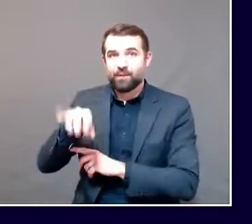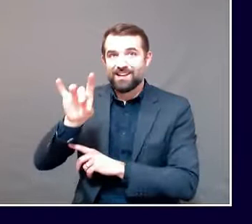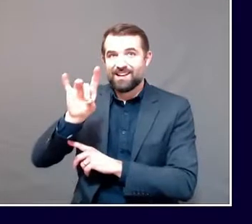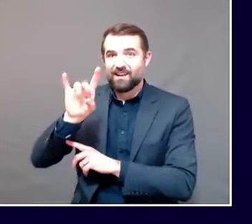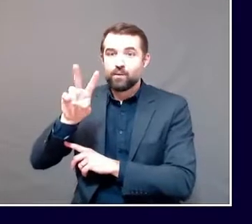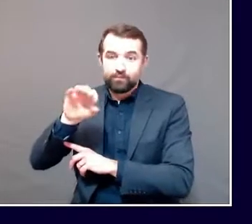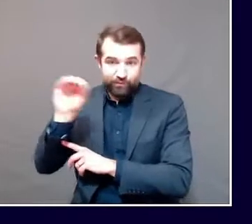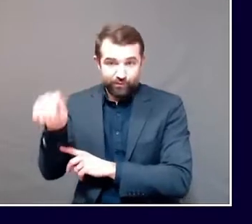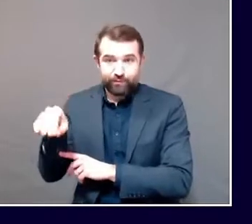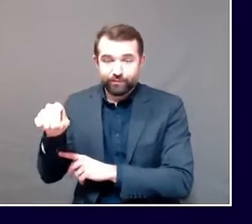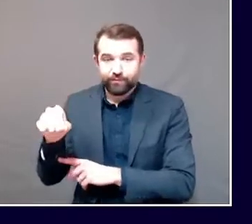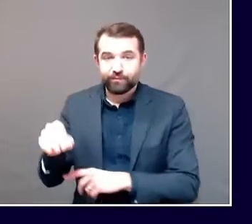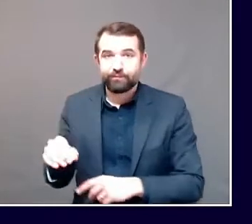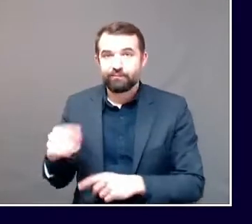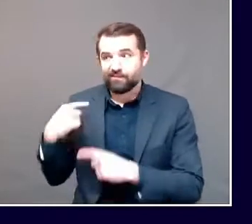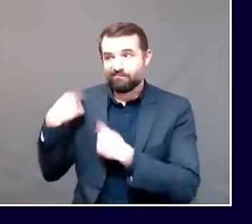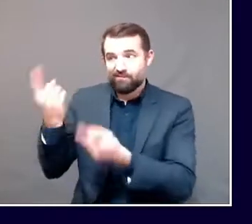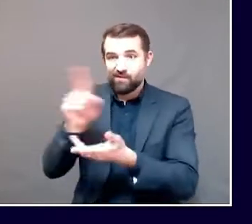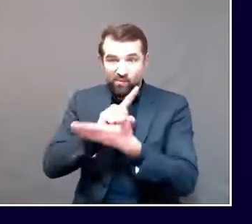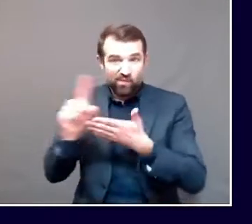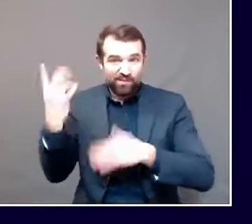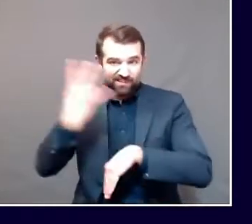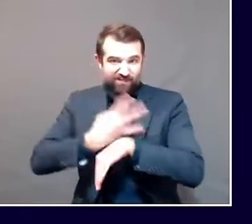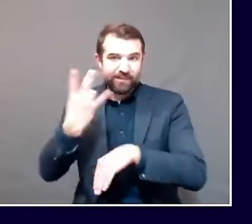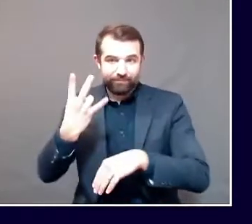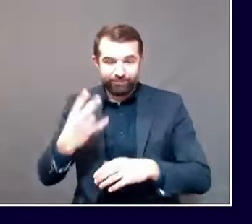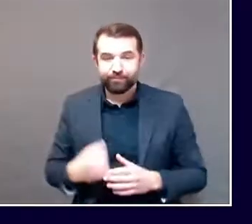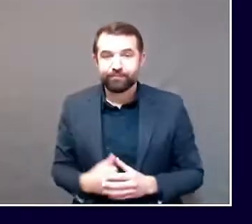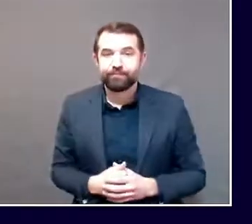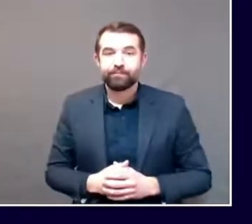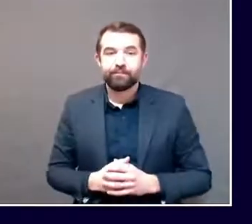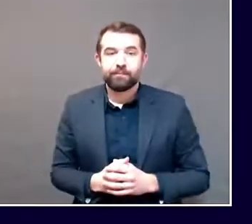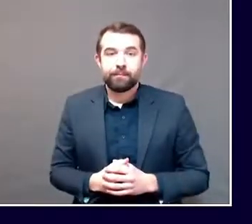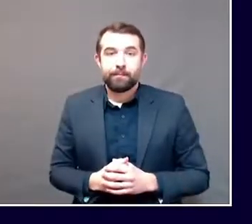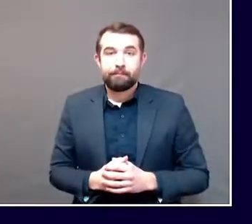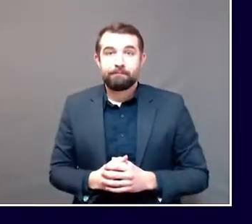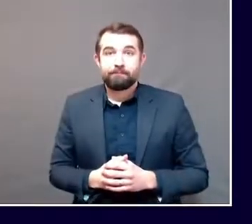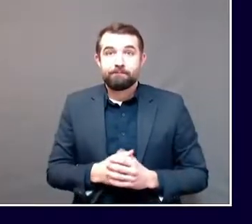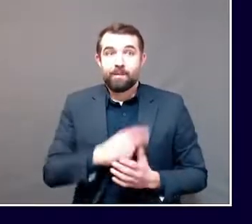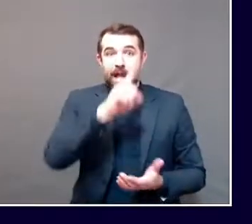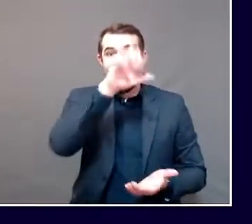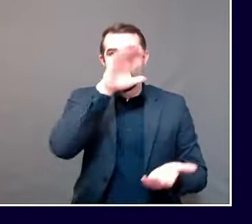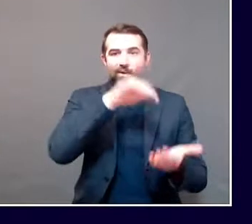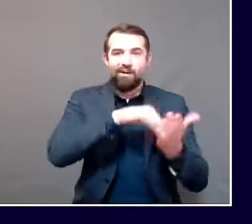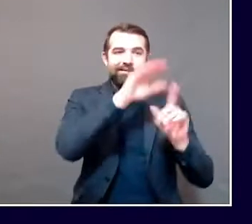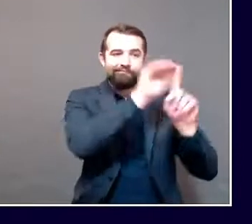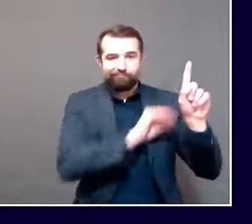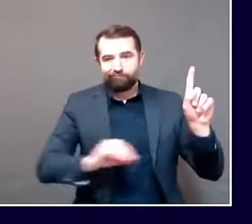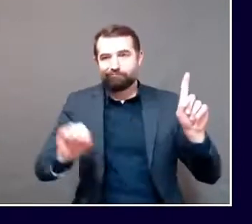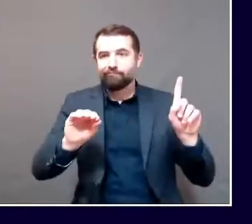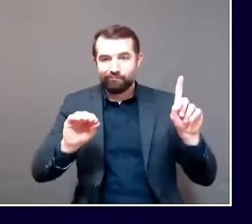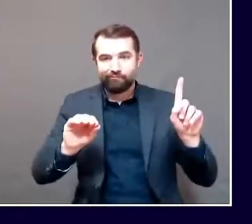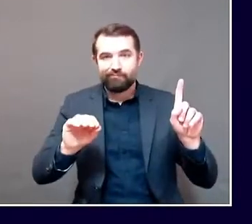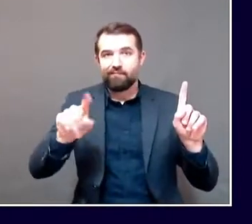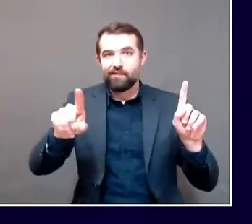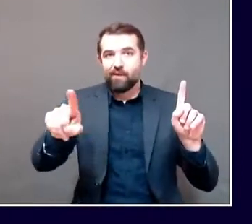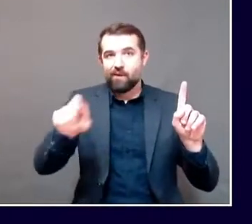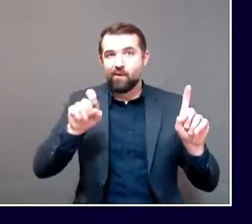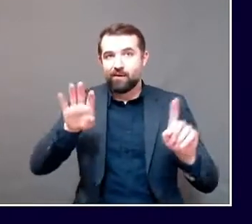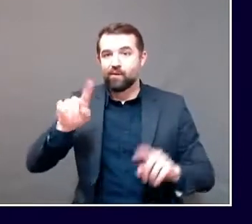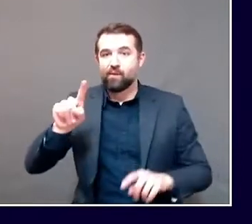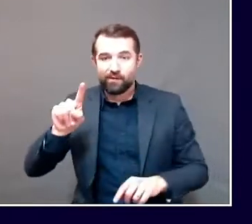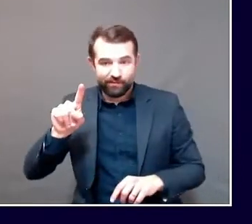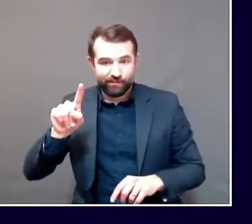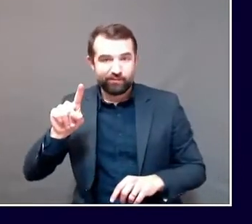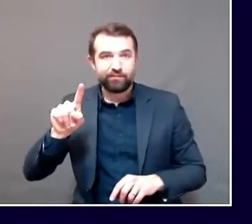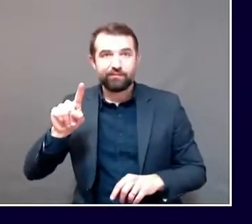on a 7-day basis, and our volume of antigen tests now stands at 141